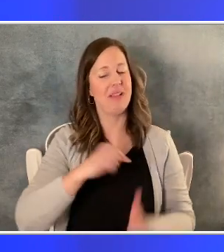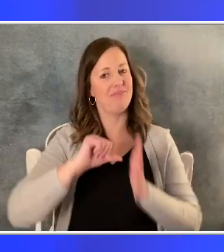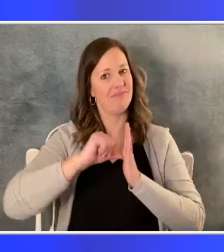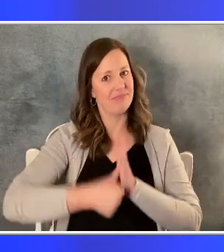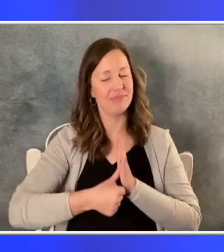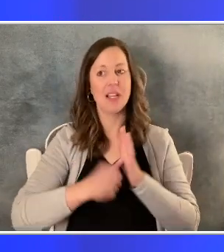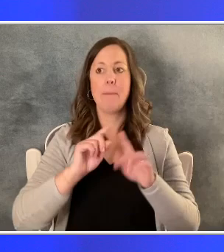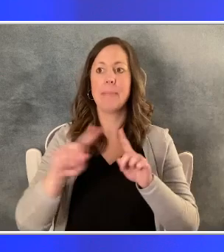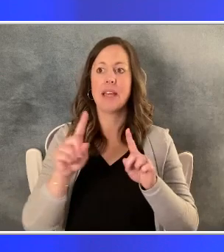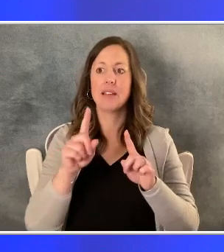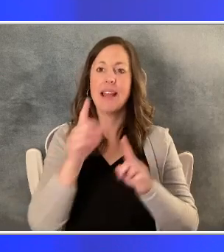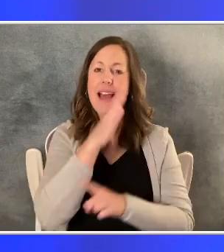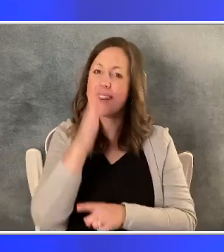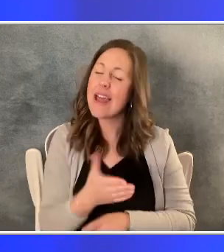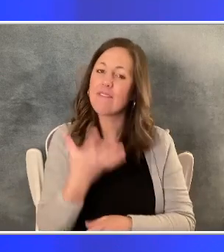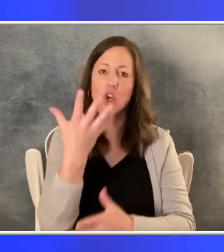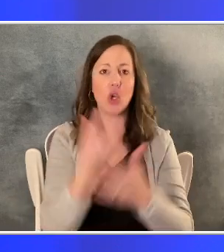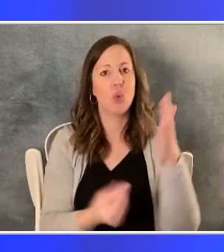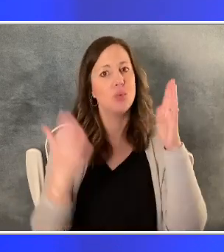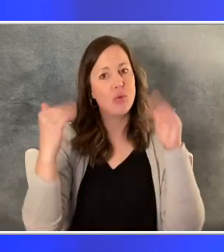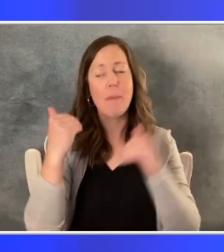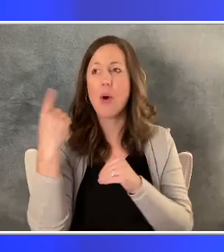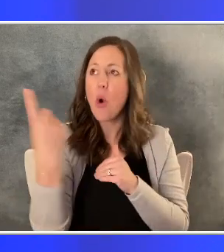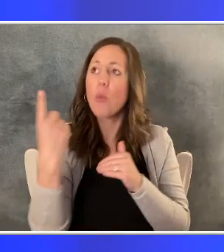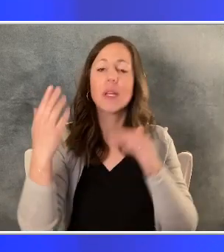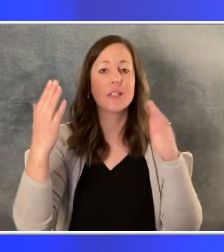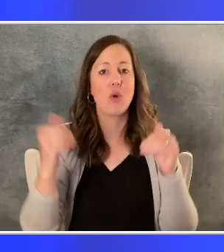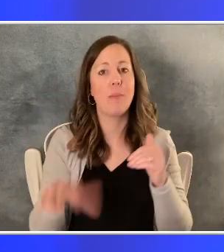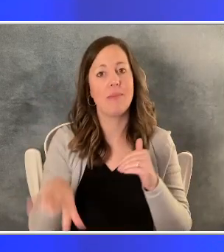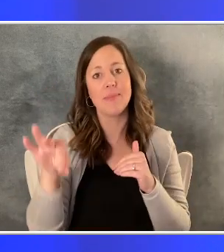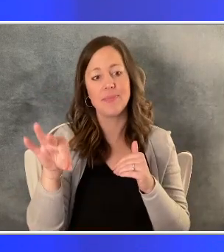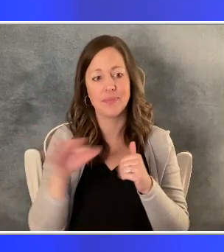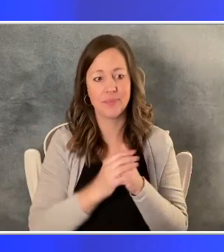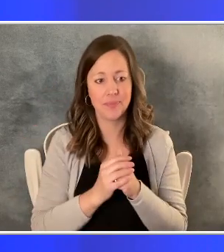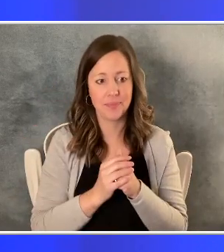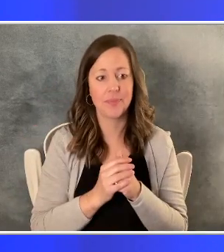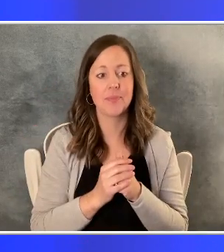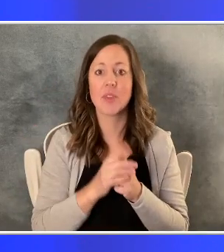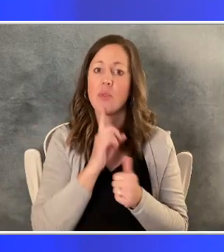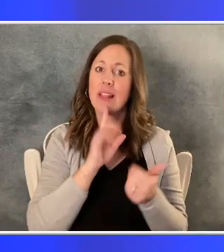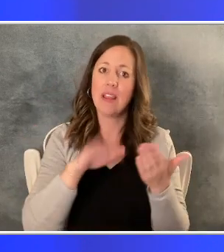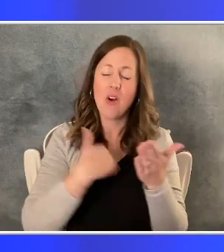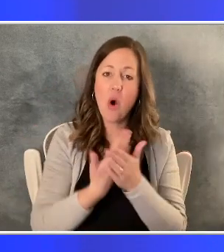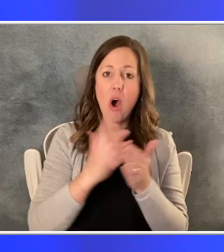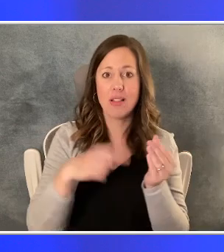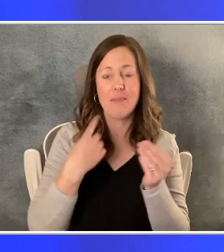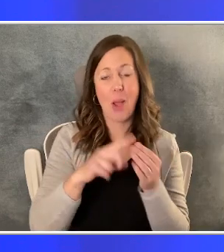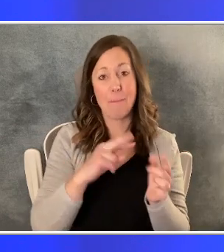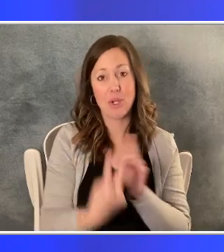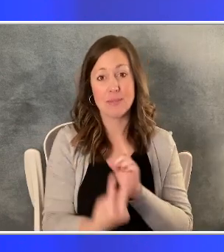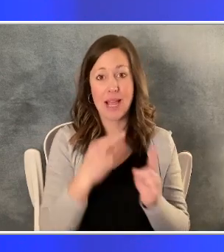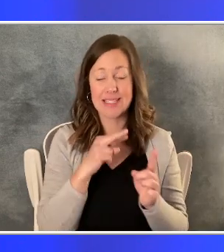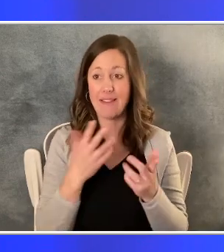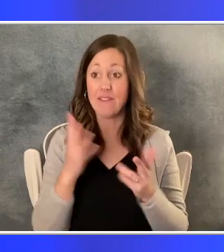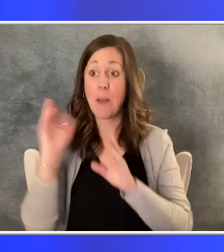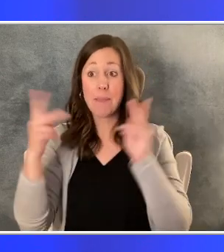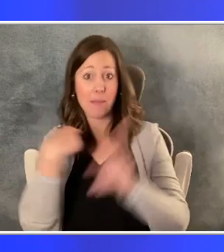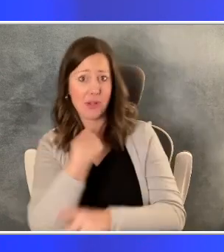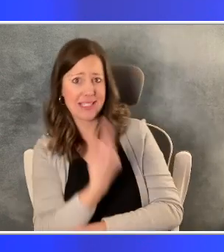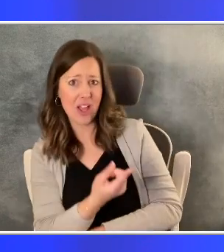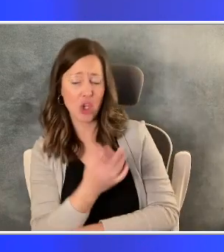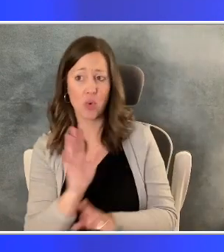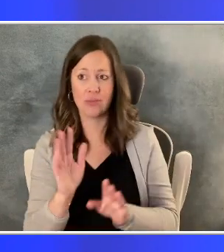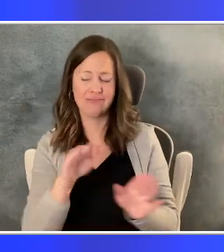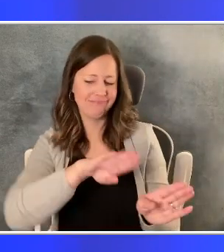always hope to be found, just like what I read earlier, is that it's all about perspective. And no matter what anyone tells you, you never stop fighting and you take care